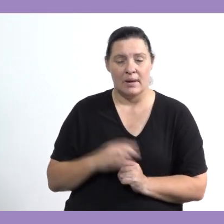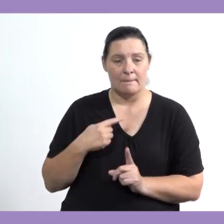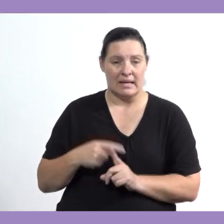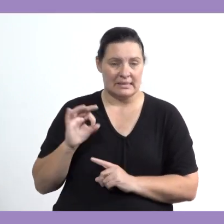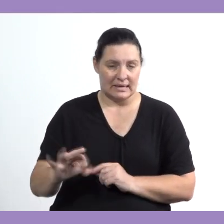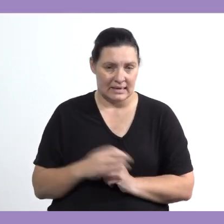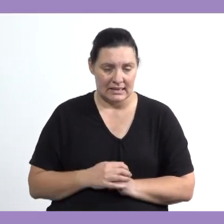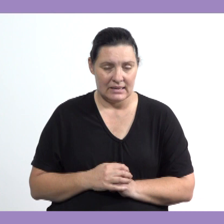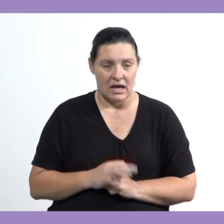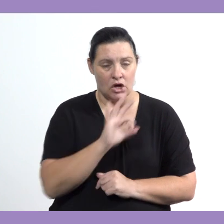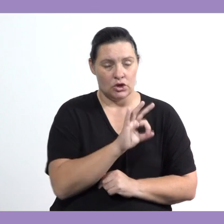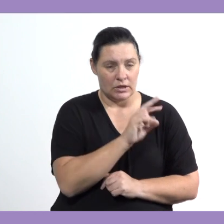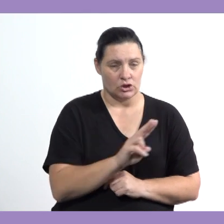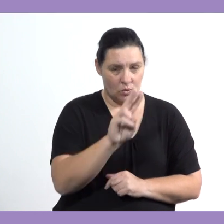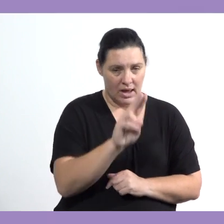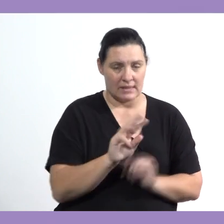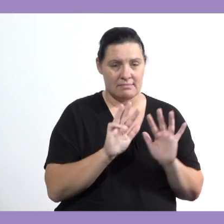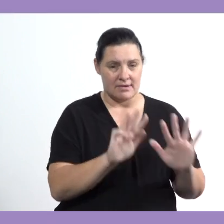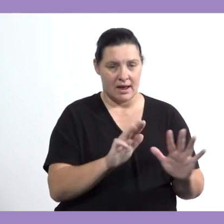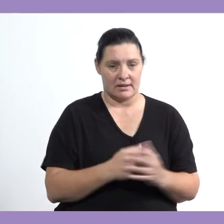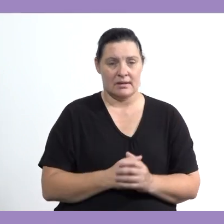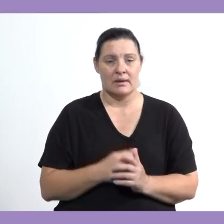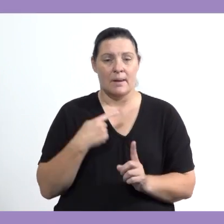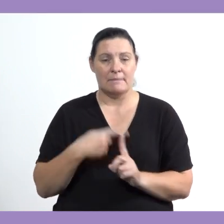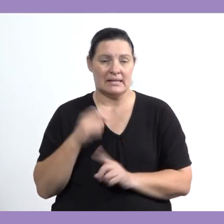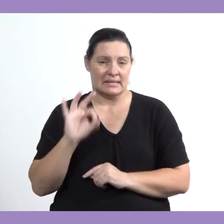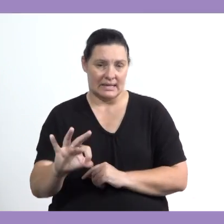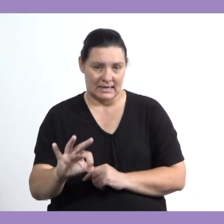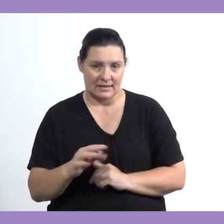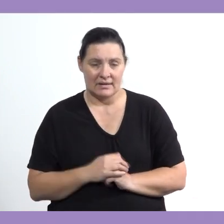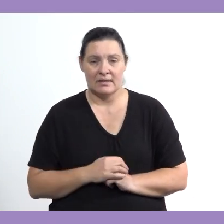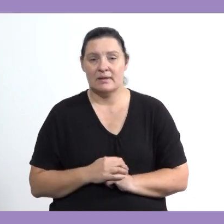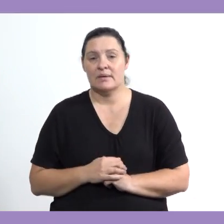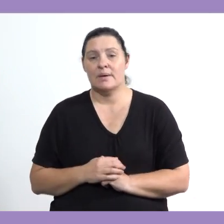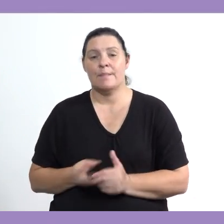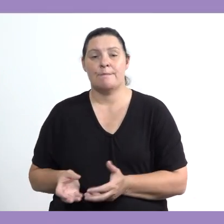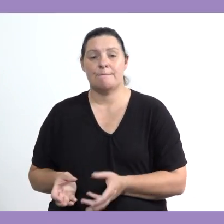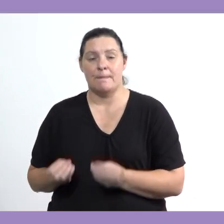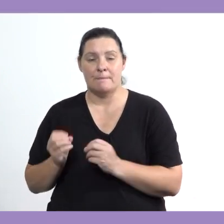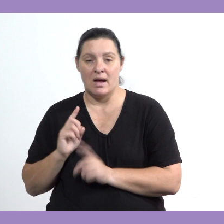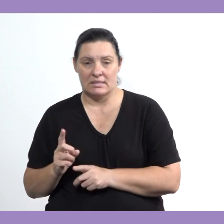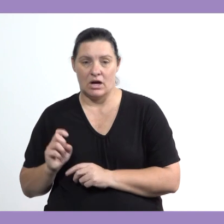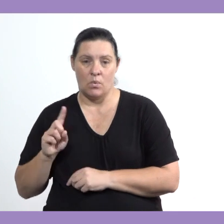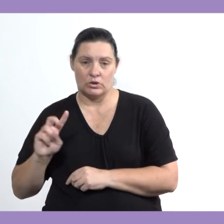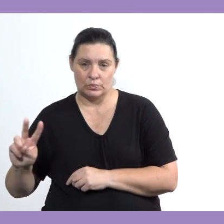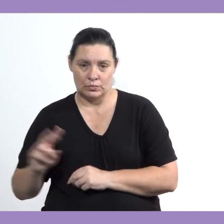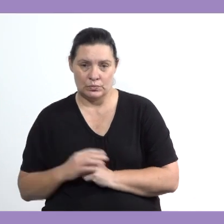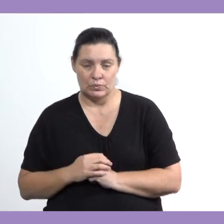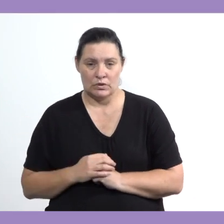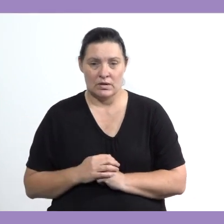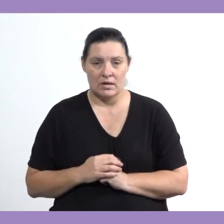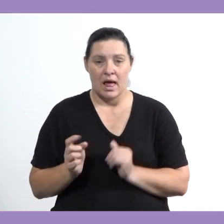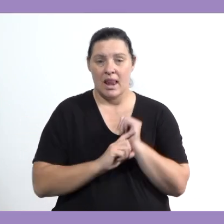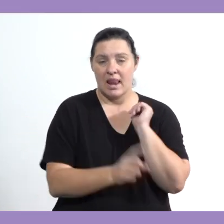squared plus 3. Now 3 squared is 9. And when we add 3 onto that, that is going to be our